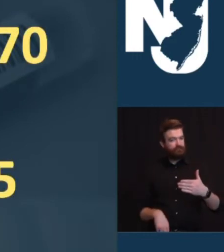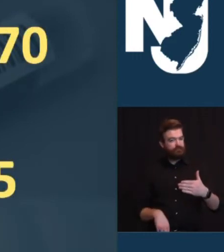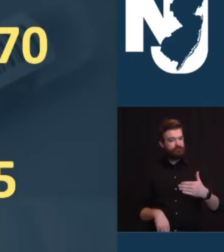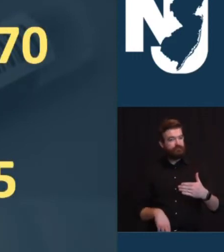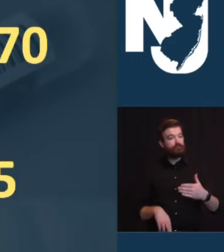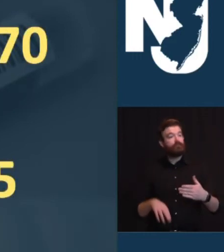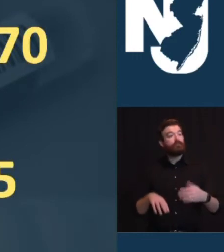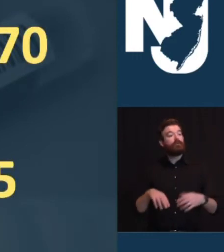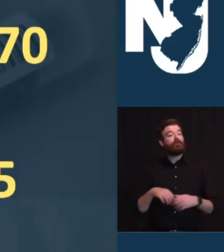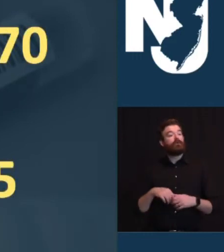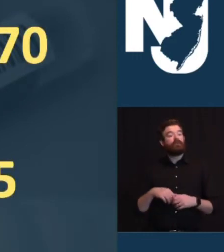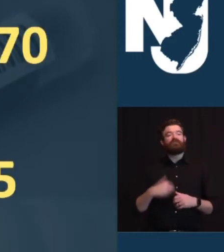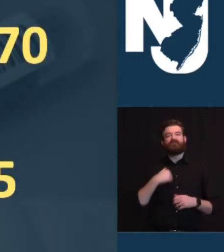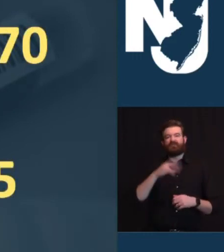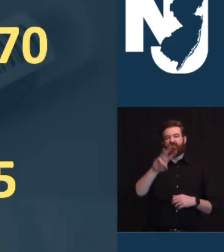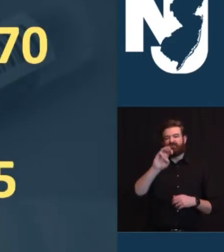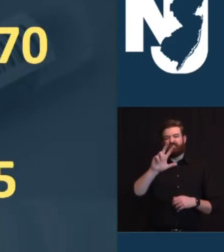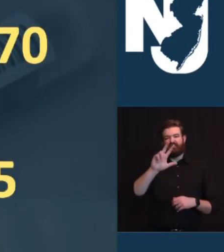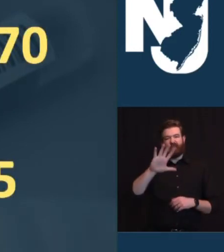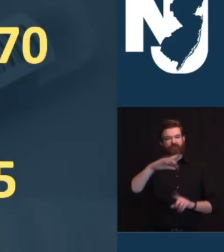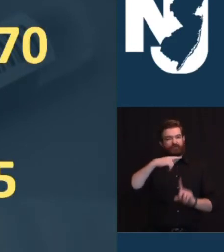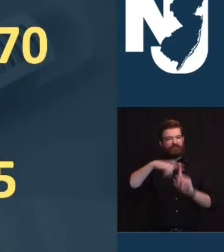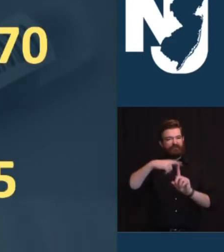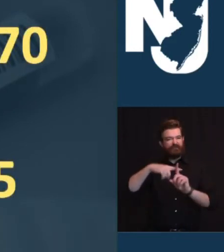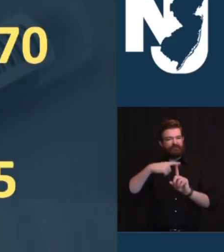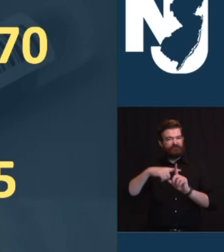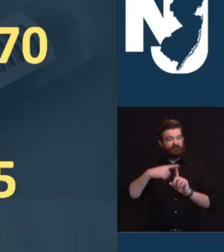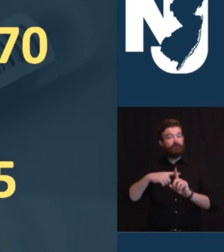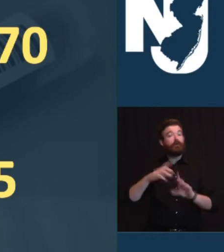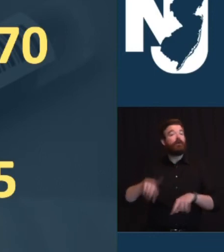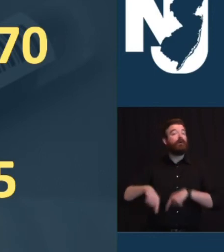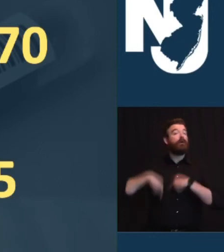3,635 positive cases, which gives us a cumulative total since March 4th of